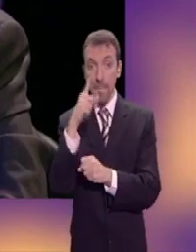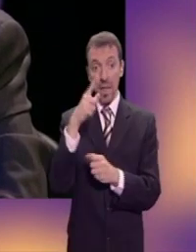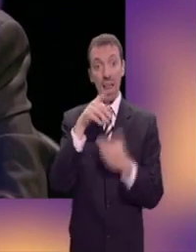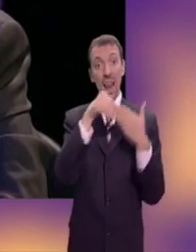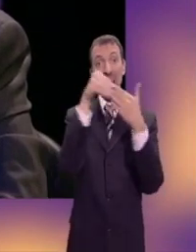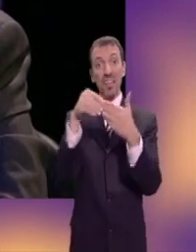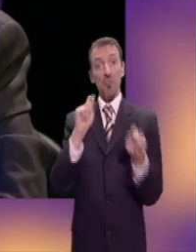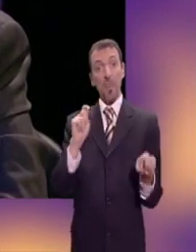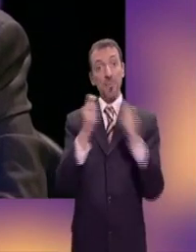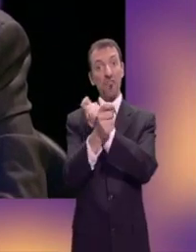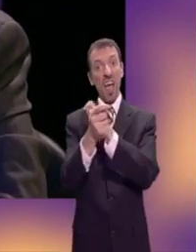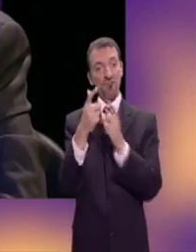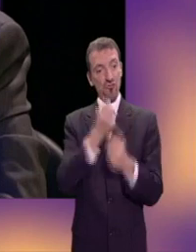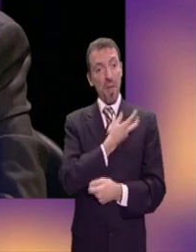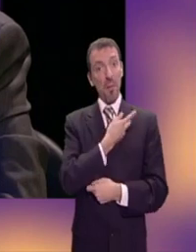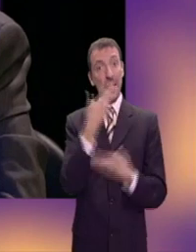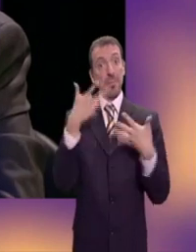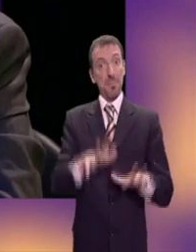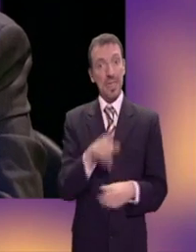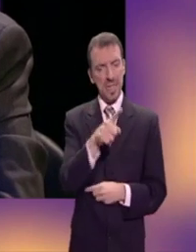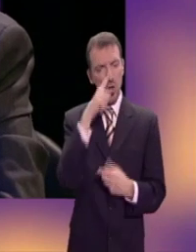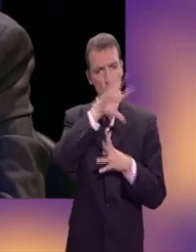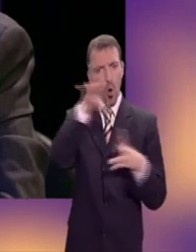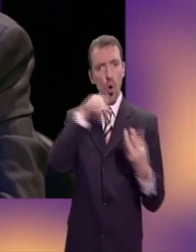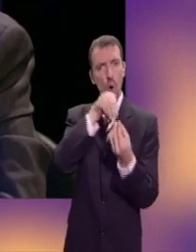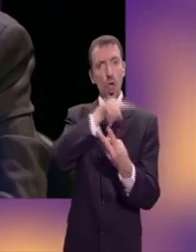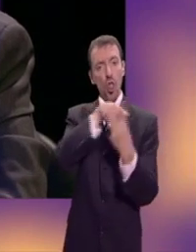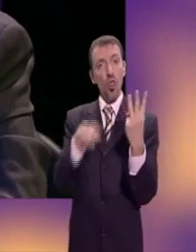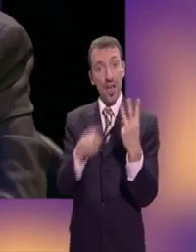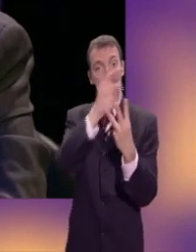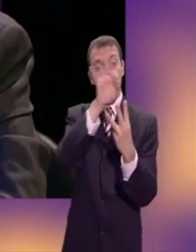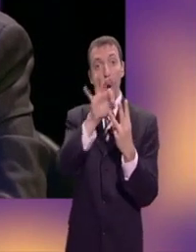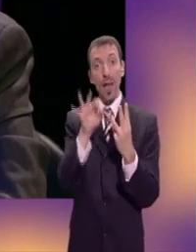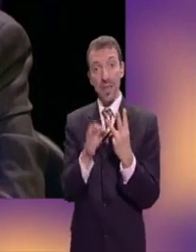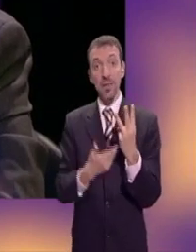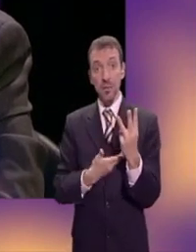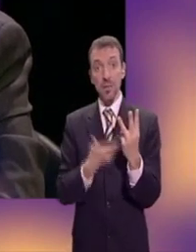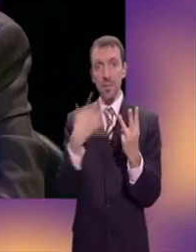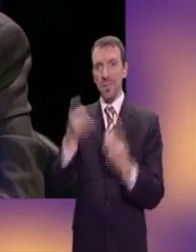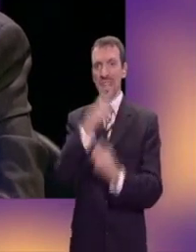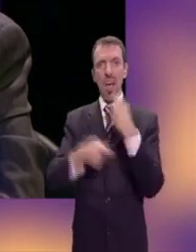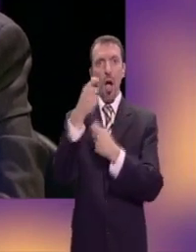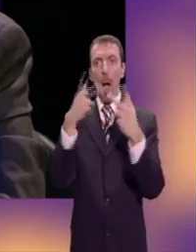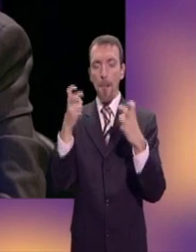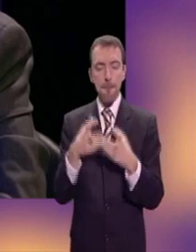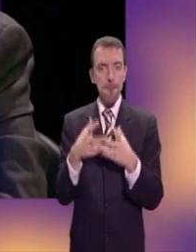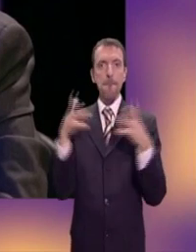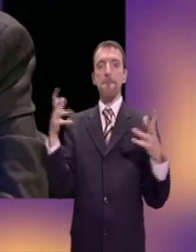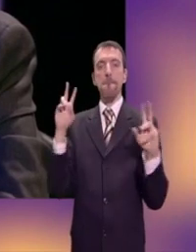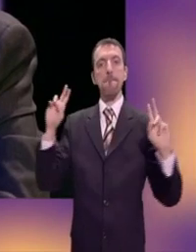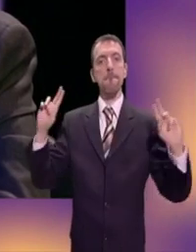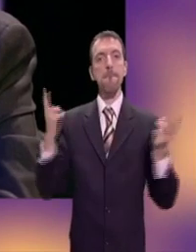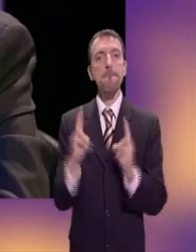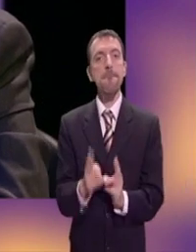leadership of the Labour Party. Now, the combination of all three was to massively reduce